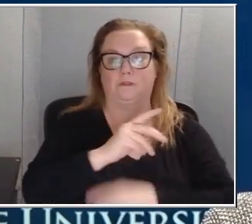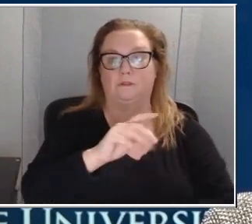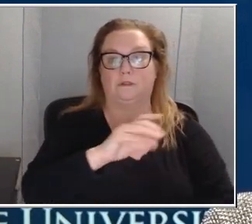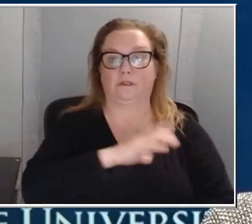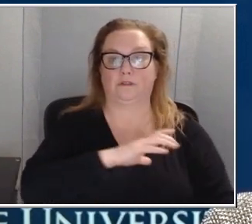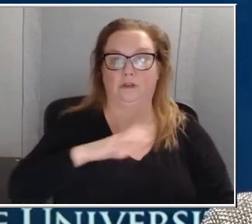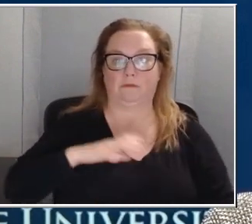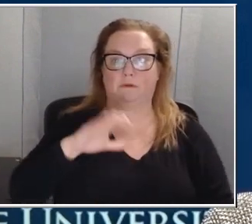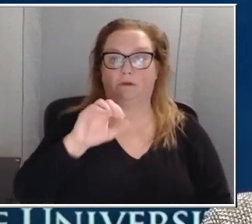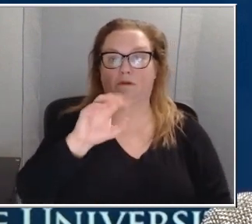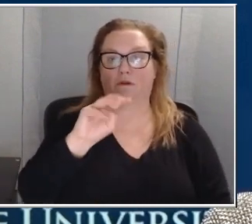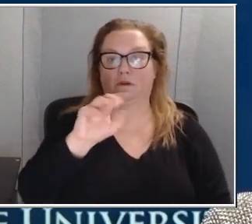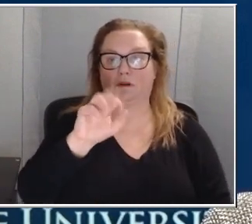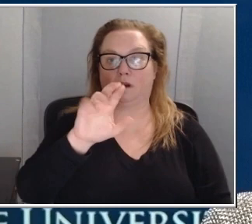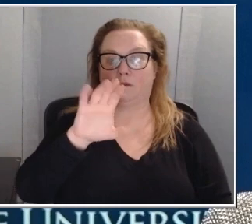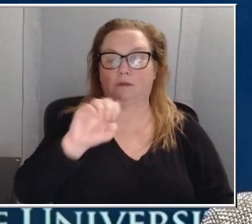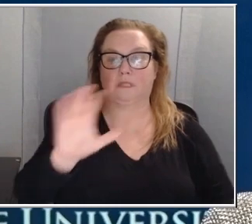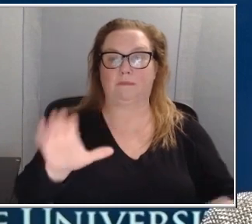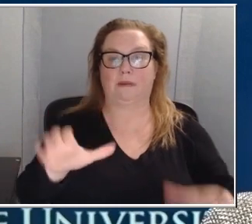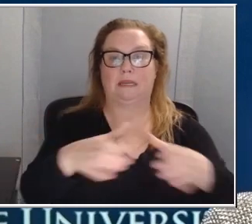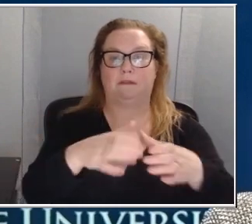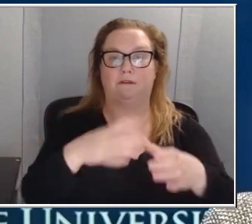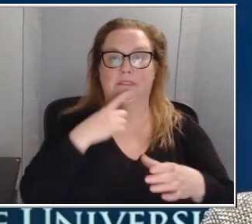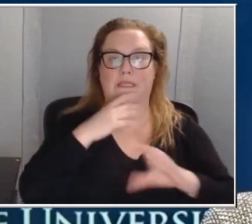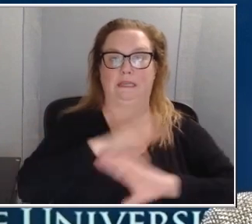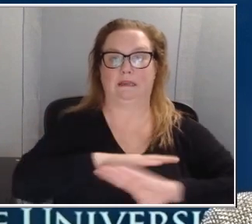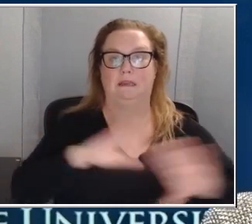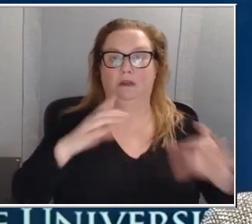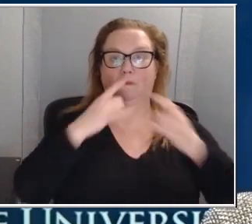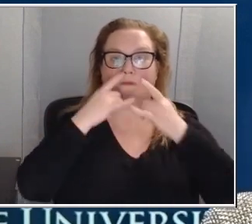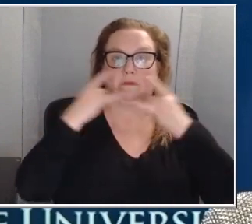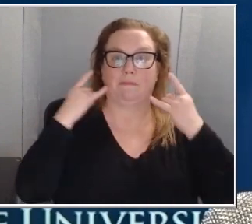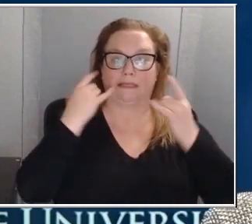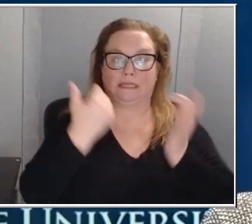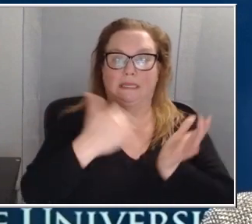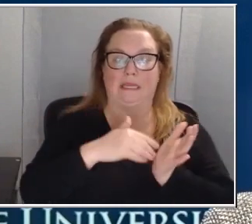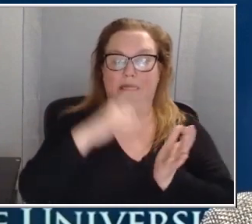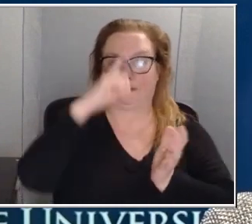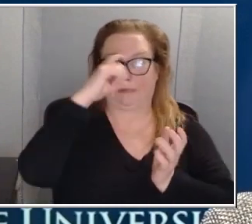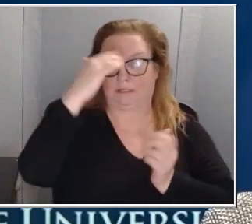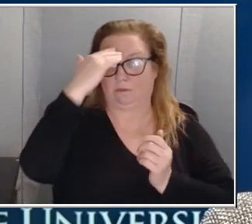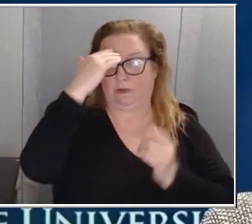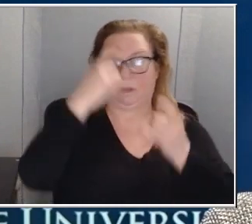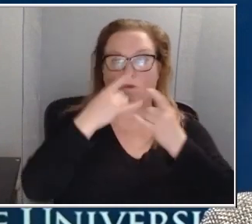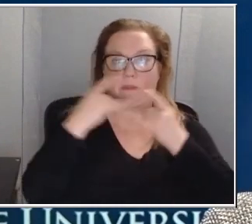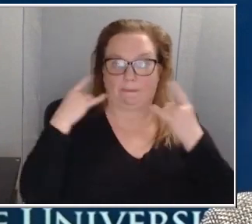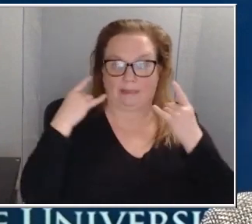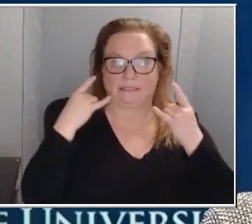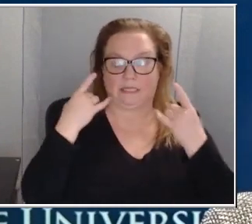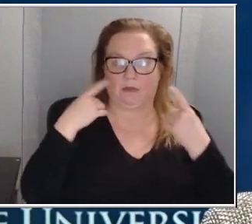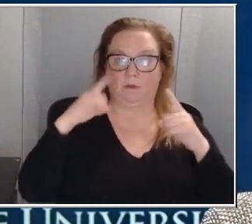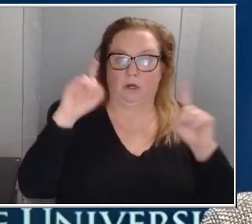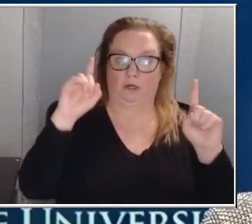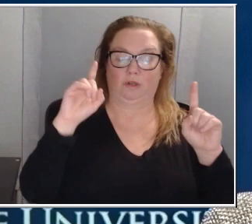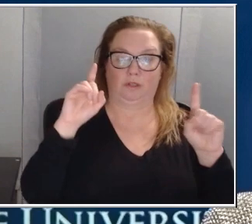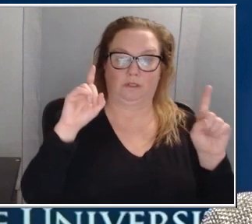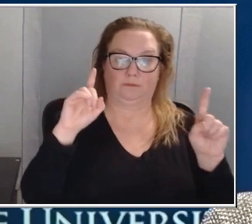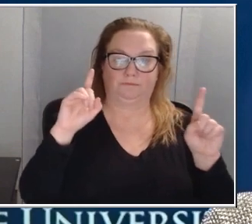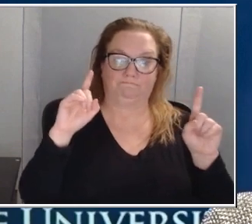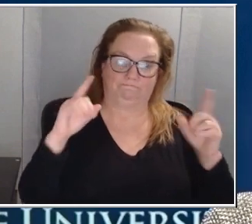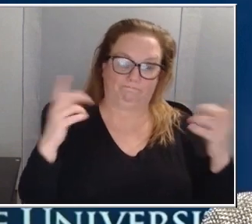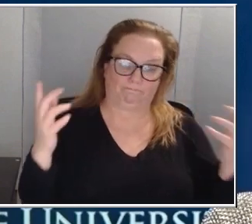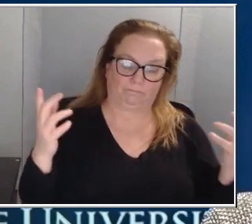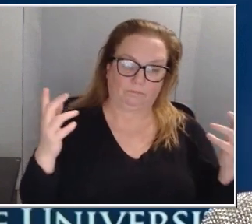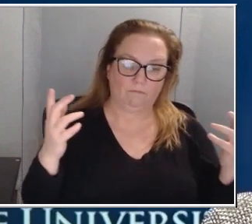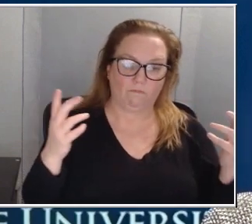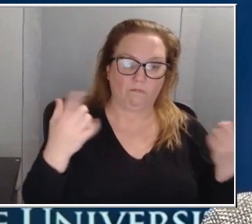and all the people around coming together and saying, guys, we got to put masks back on because we know that masking works, and yet there is